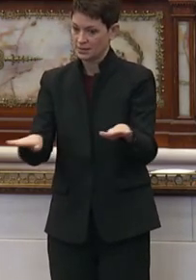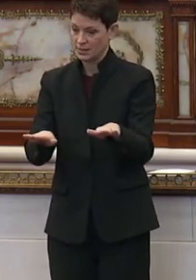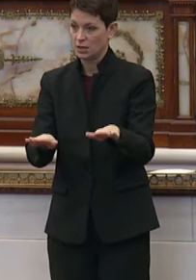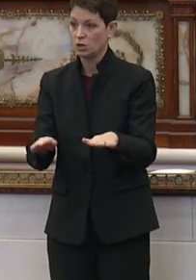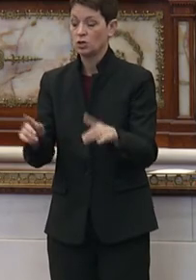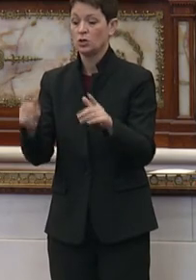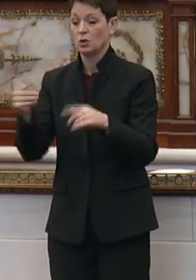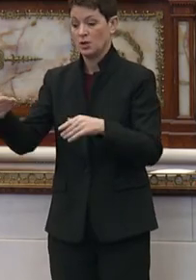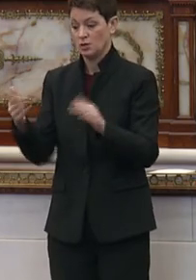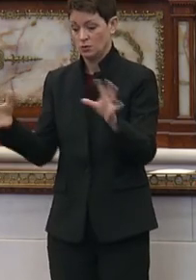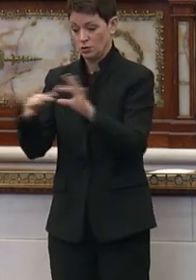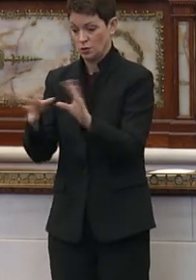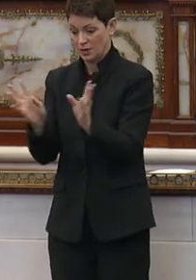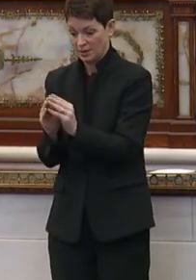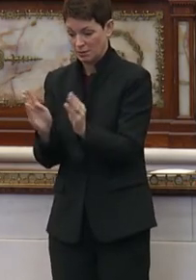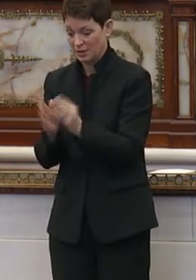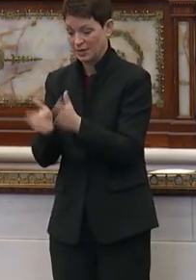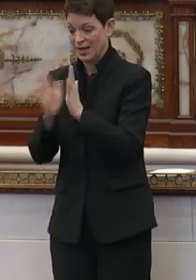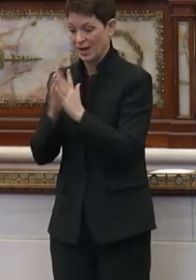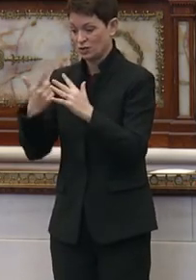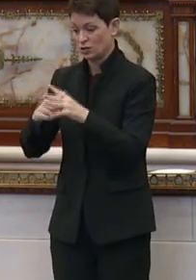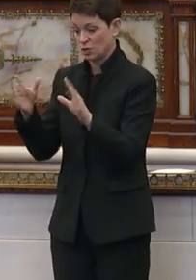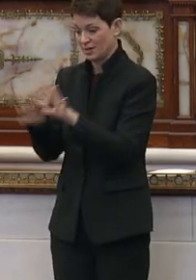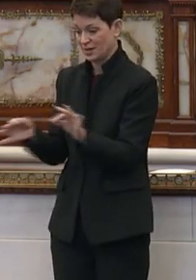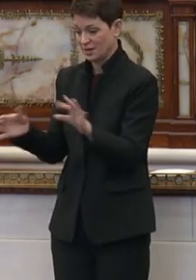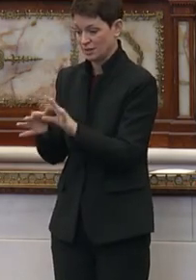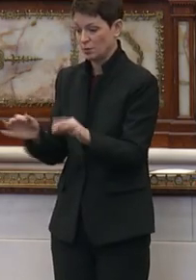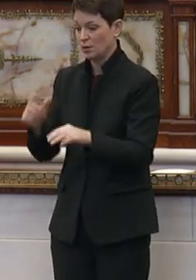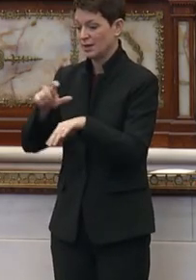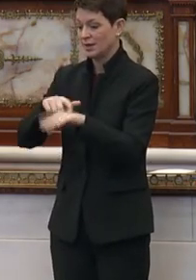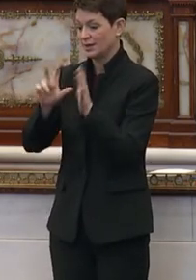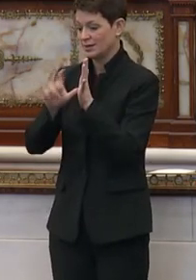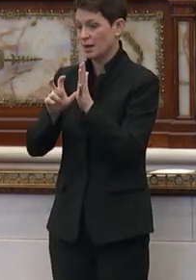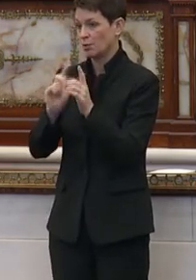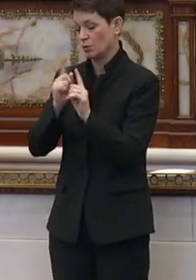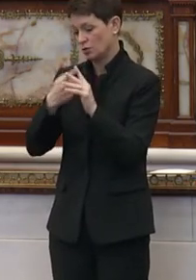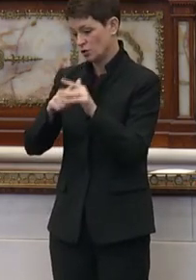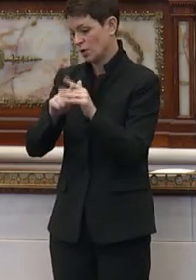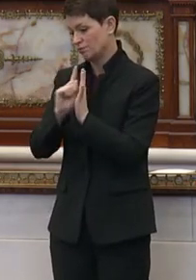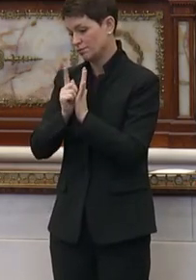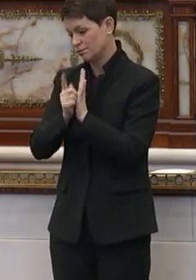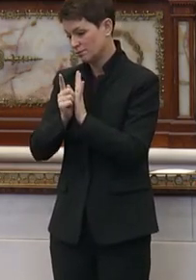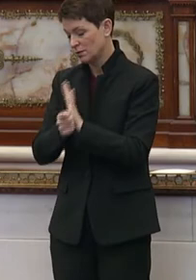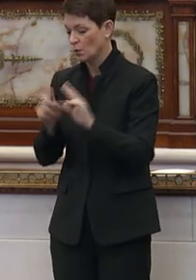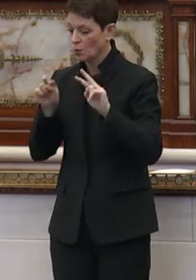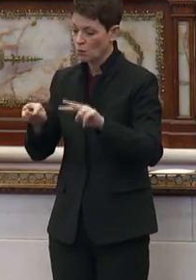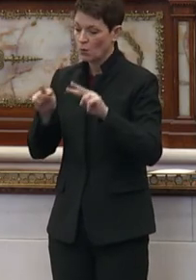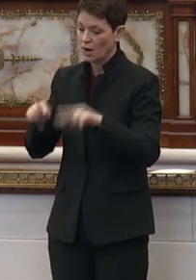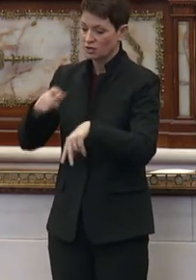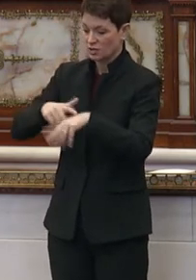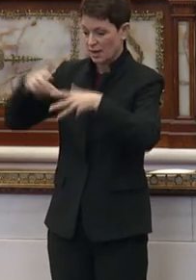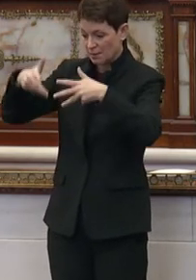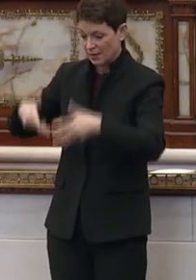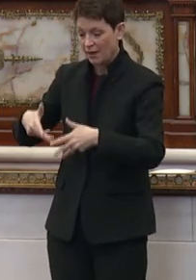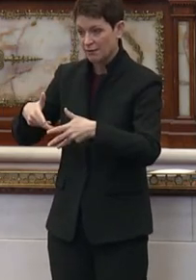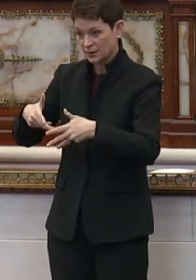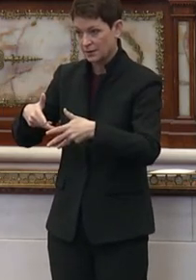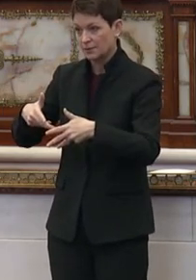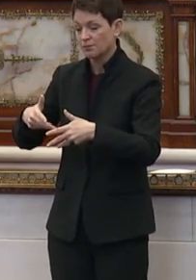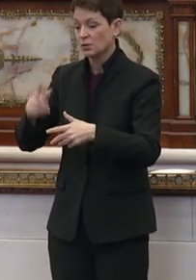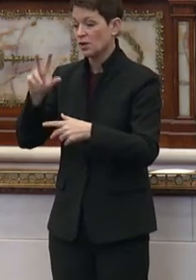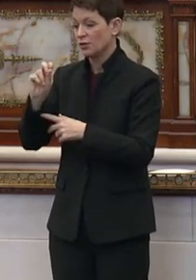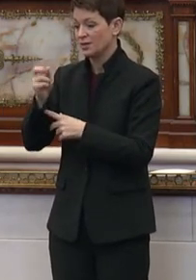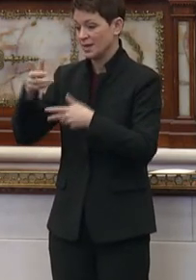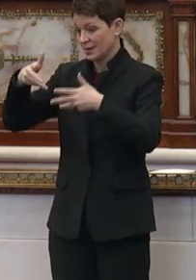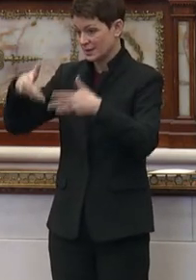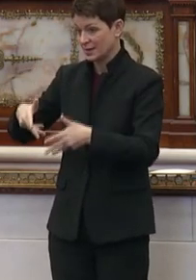So once invited to the meeting and asked to begin your testimony, a timer will be started. We will monitor your remaining time throughout your testimony, and when there